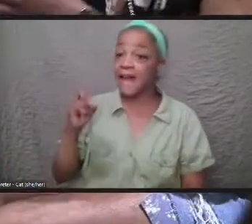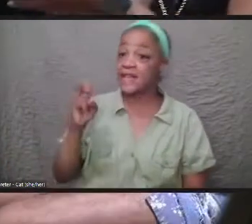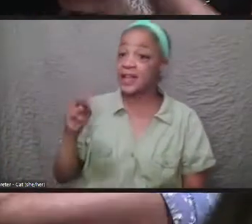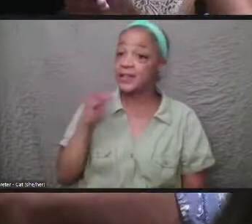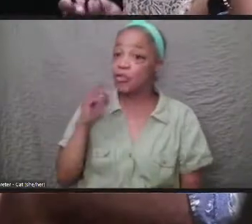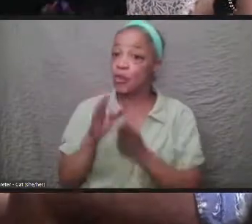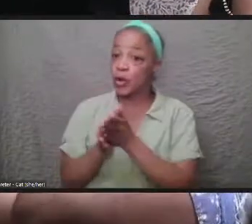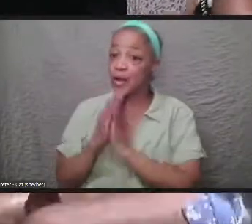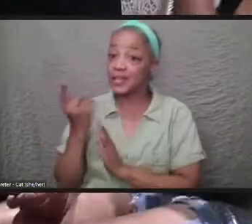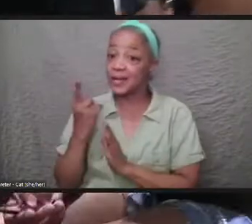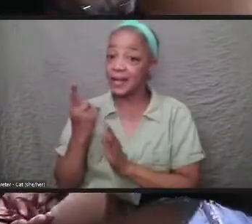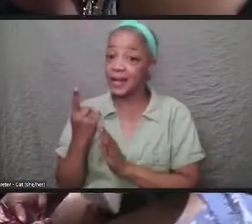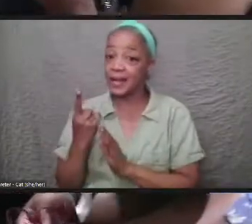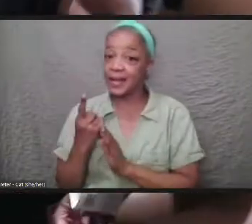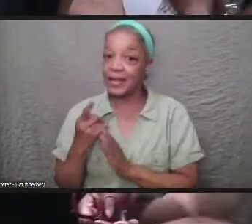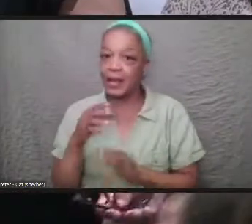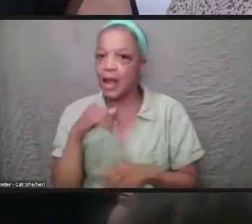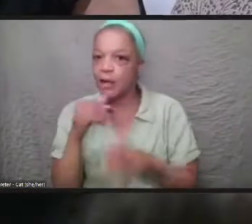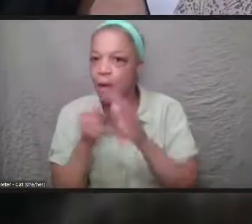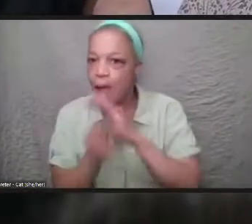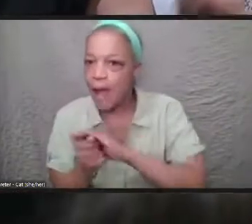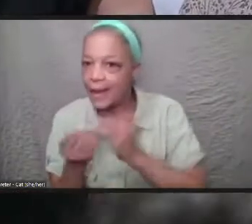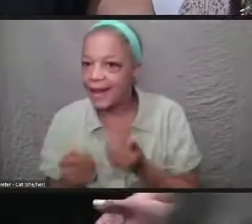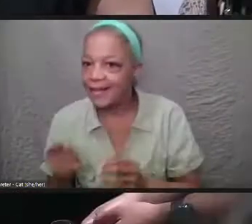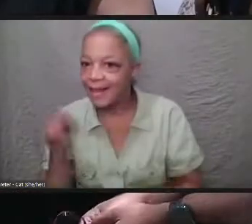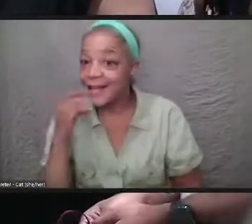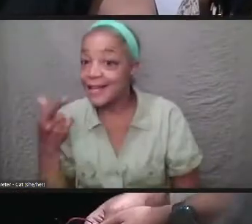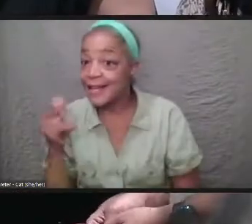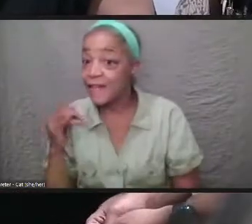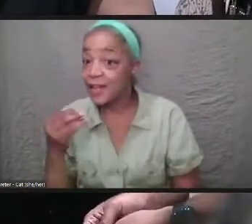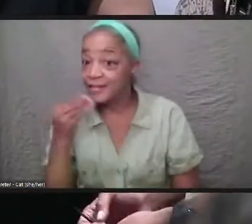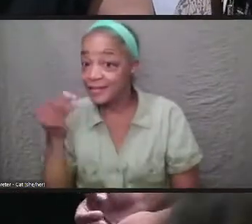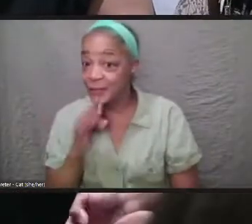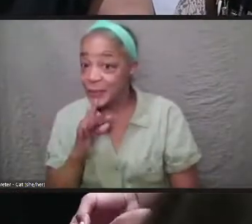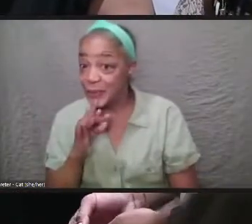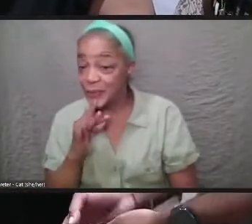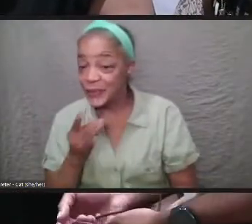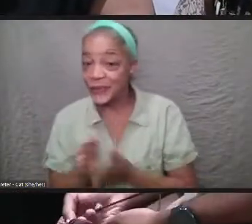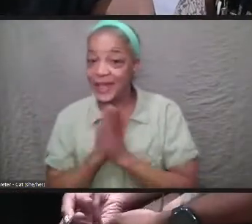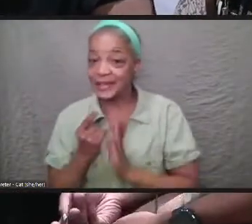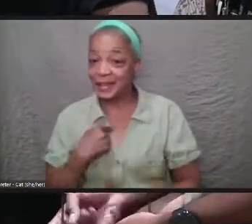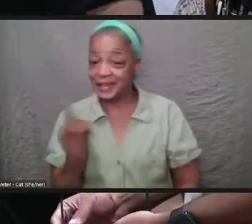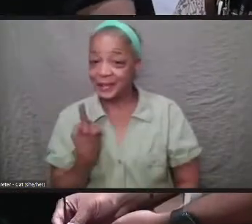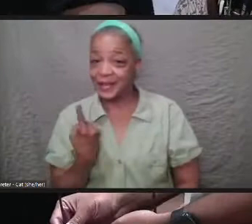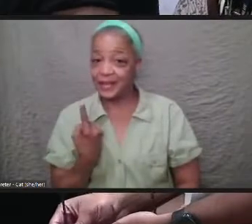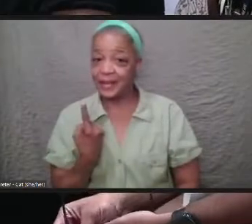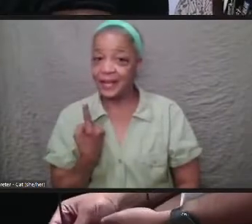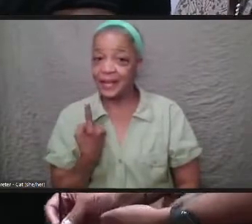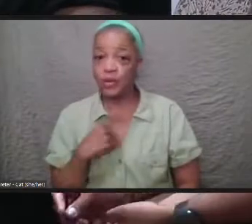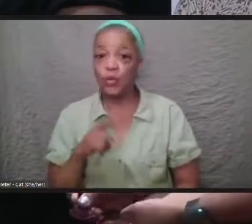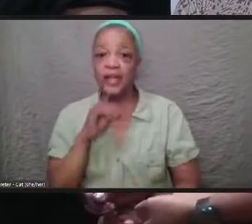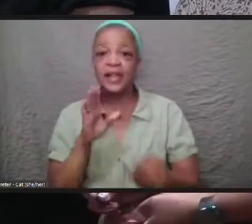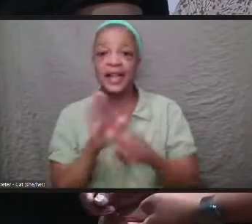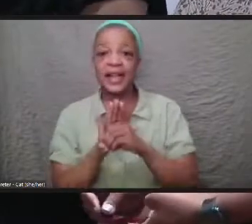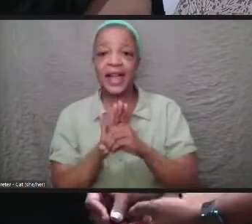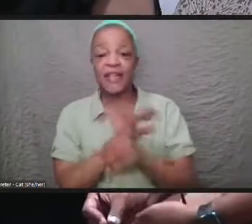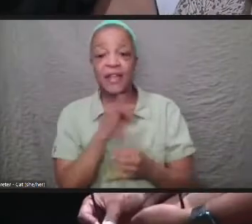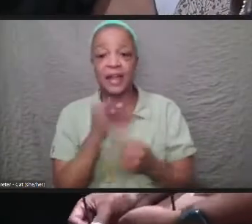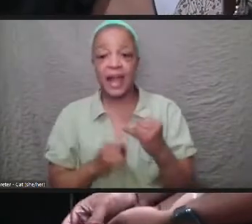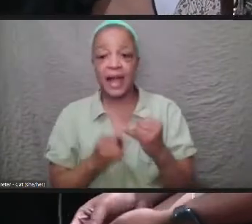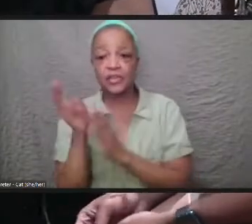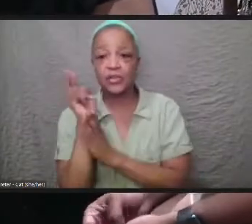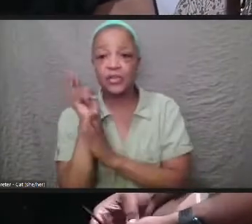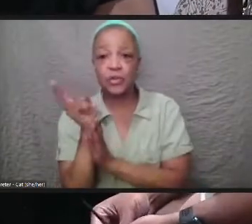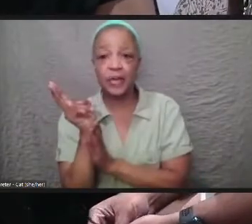earlier. Oh, I don't hide anything. Gaven whispered a request in my ear that we dedicate the last